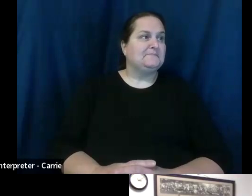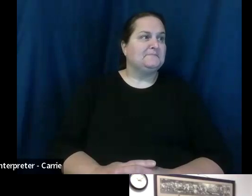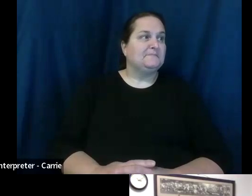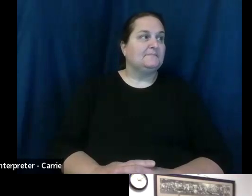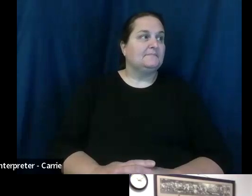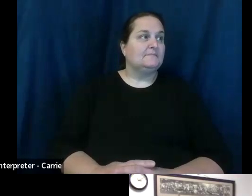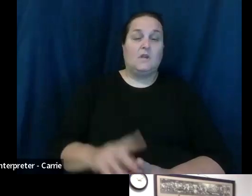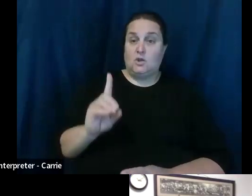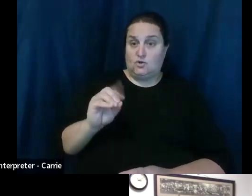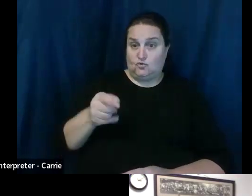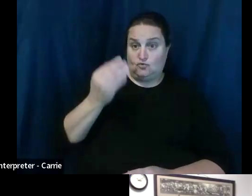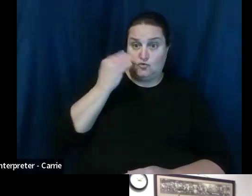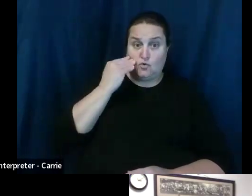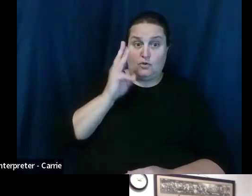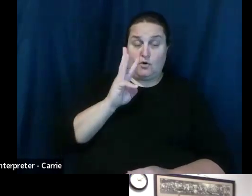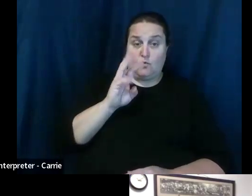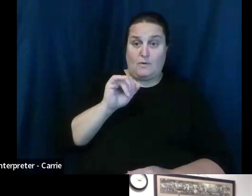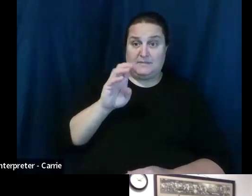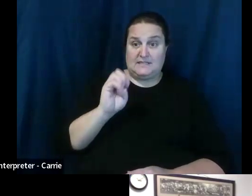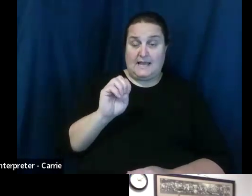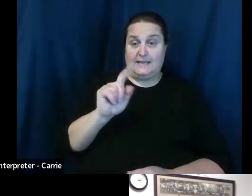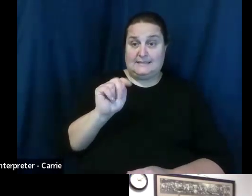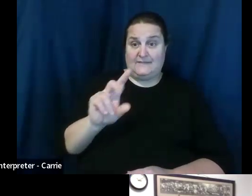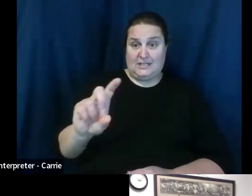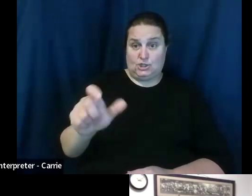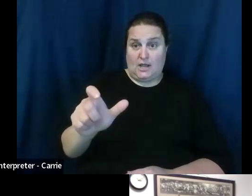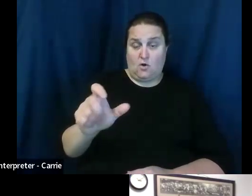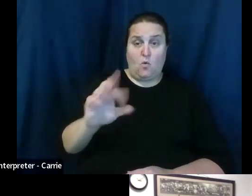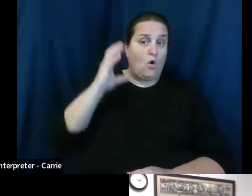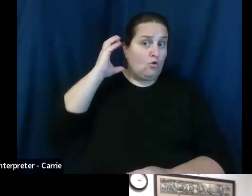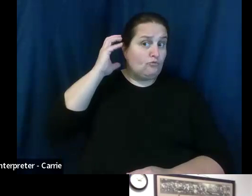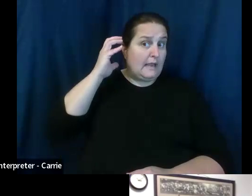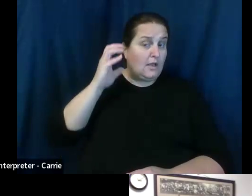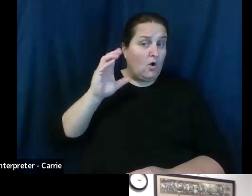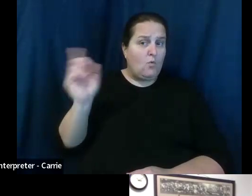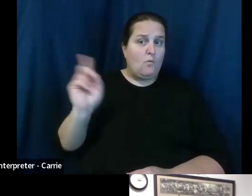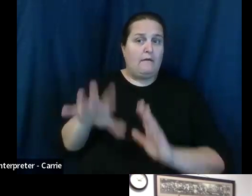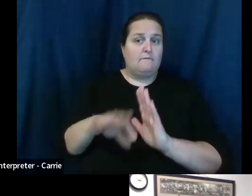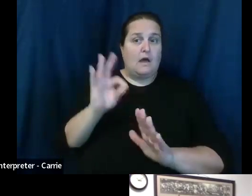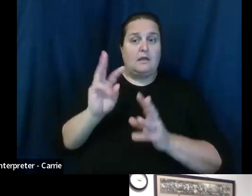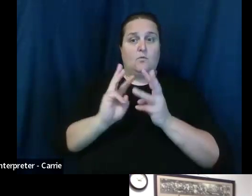Do you know the website, TV channel, and/or radio station that has weather and emergency information?